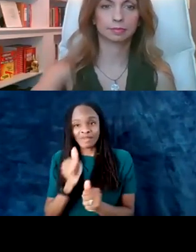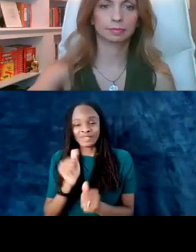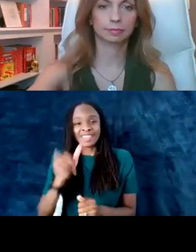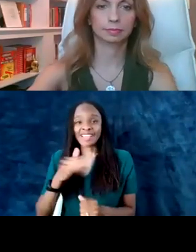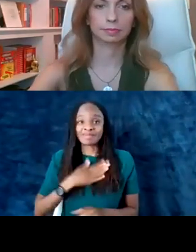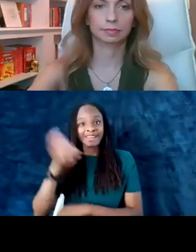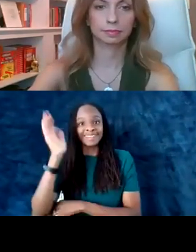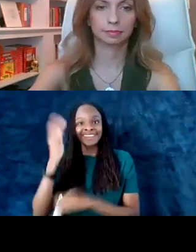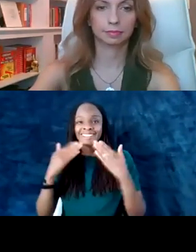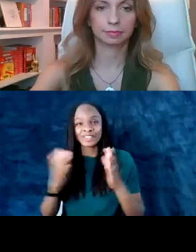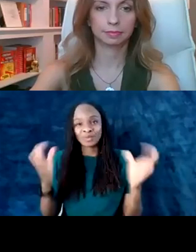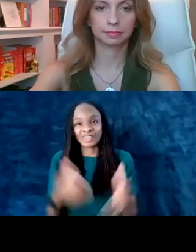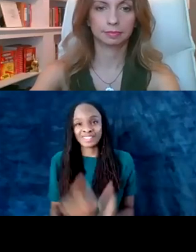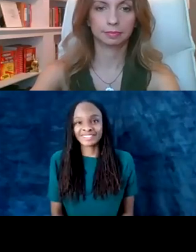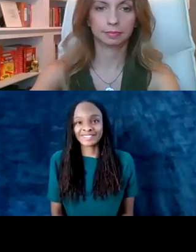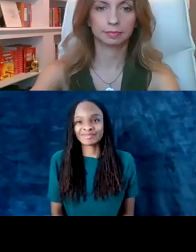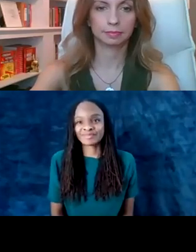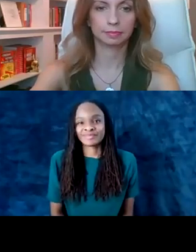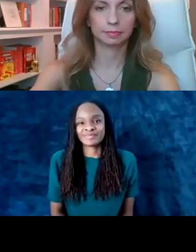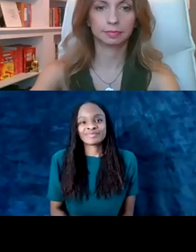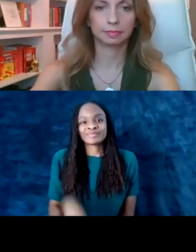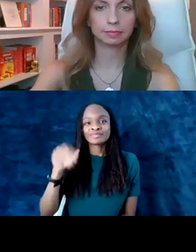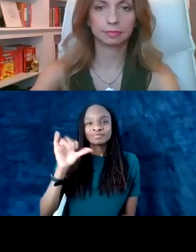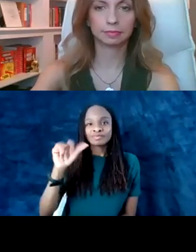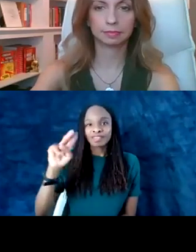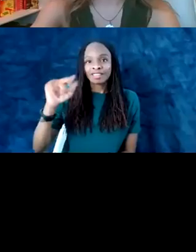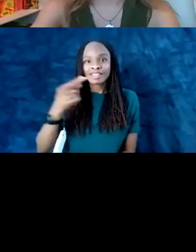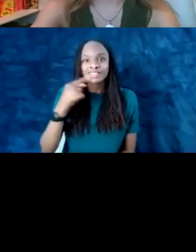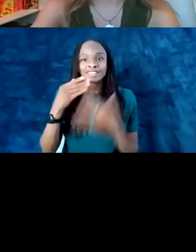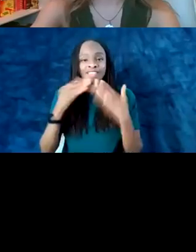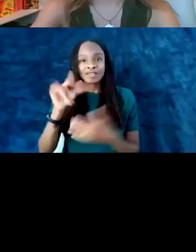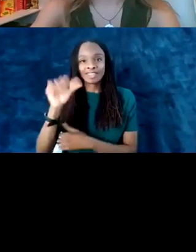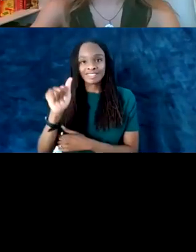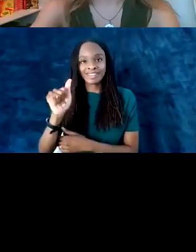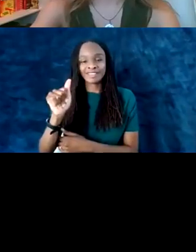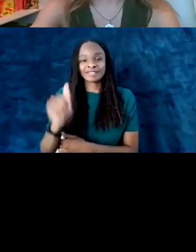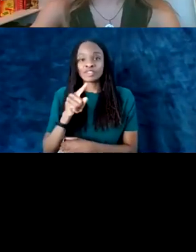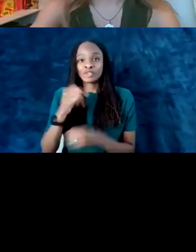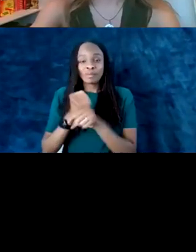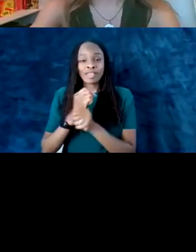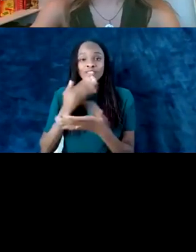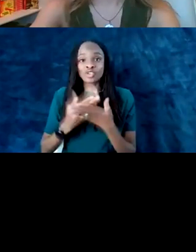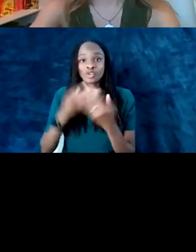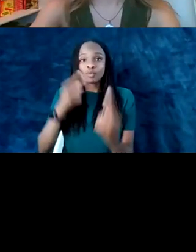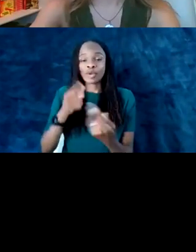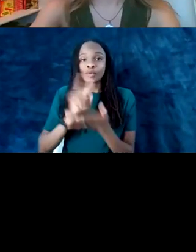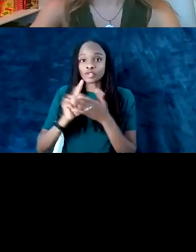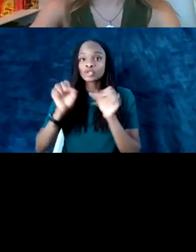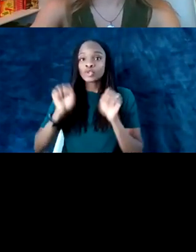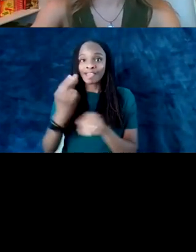Thank you so much. Thank you, Lisa. You know, and I think that, you know, you make a really good point that, you know, research can be